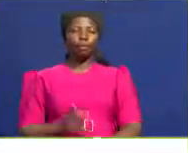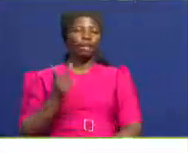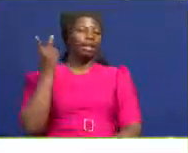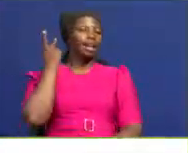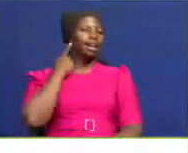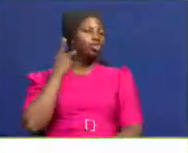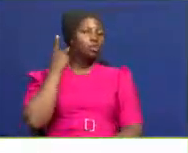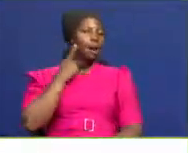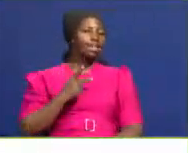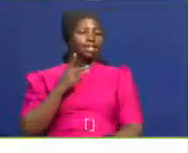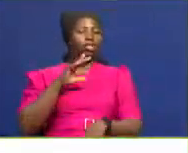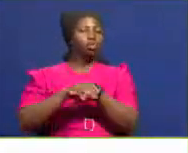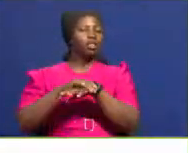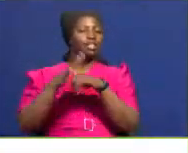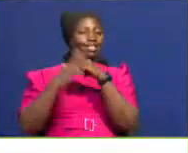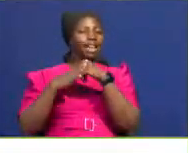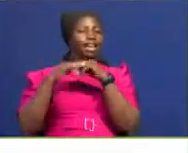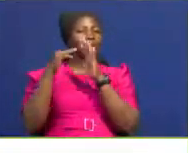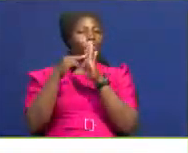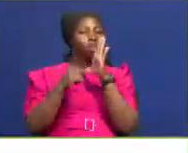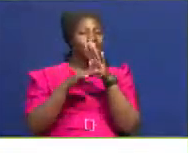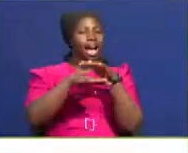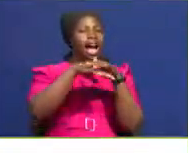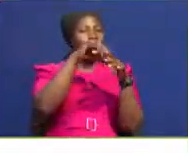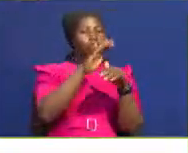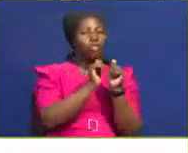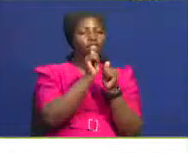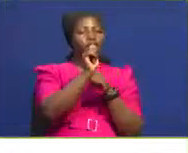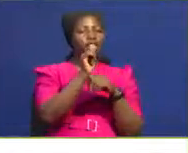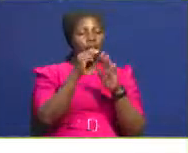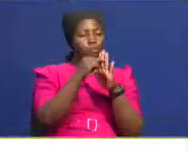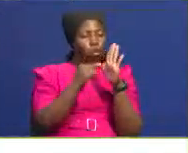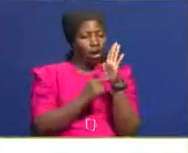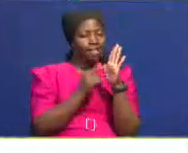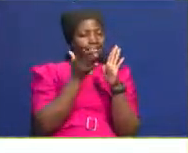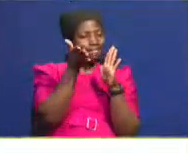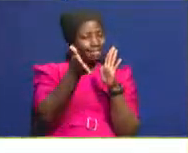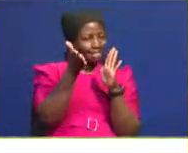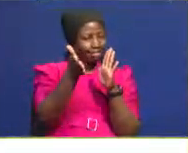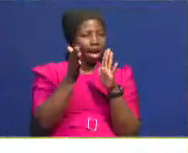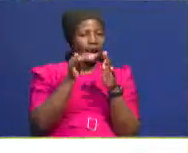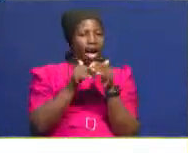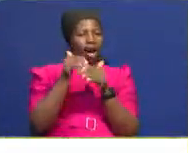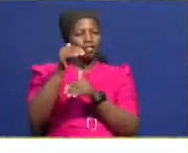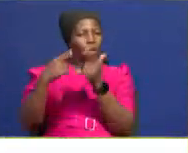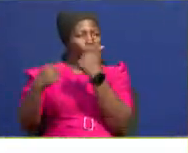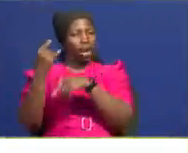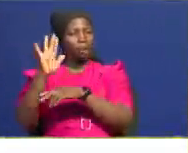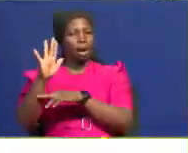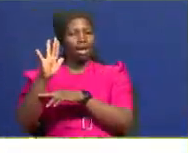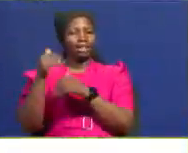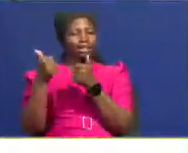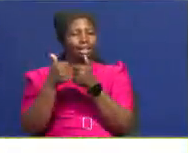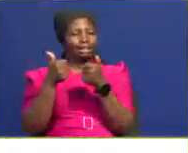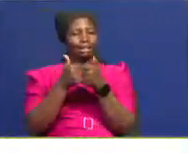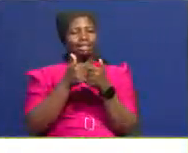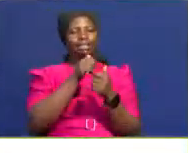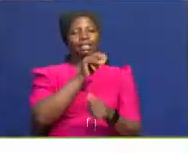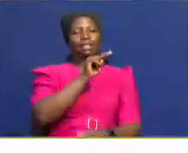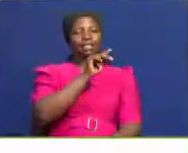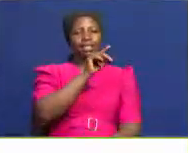Kariobangi Sharks collected 9 points out of the available 15 points following their emphatic win against 10-man Zoya